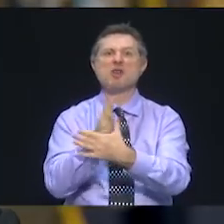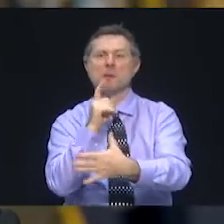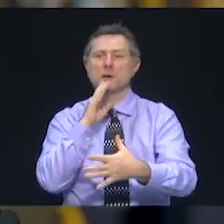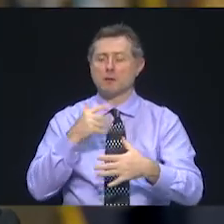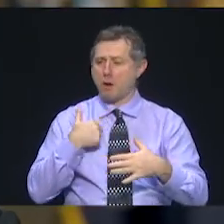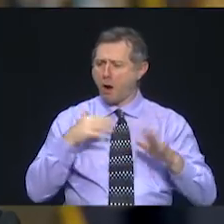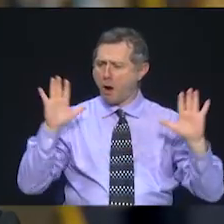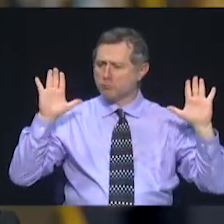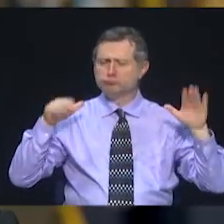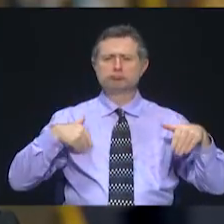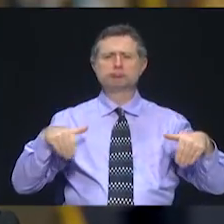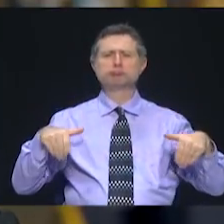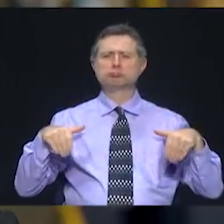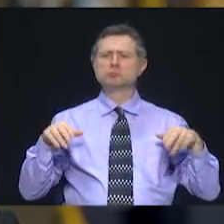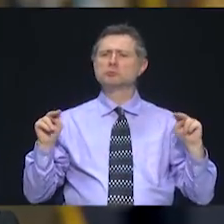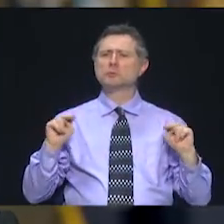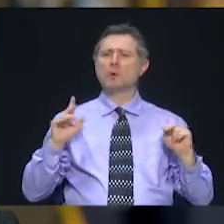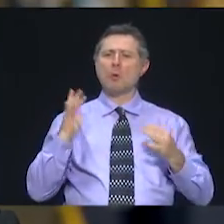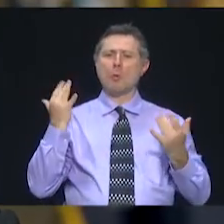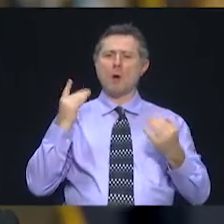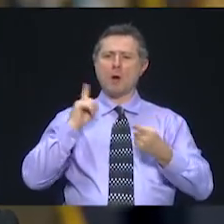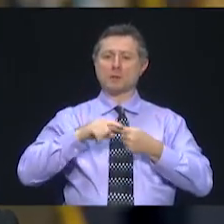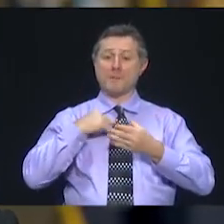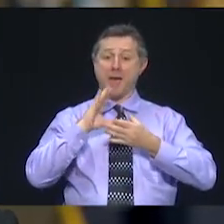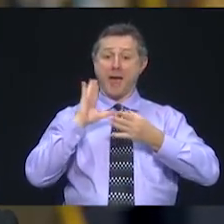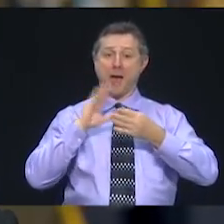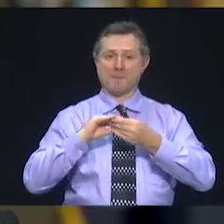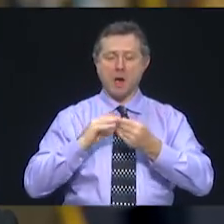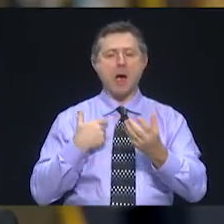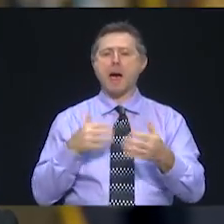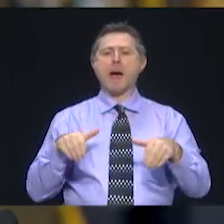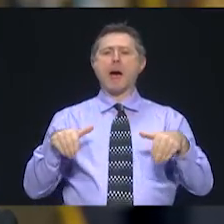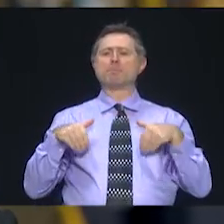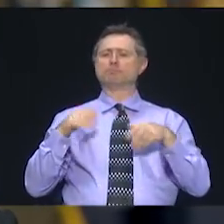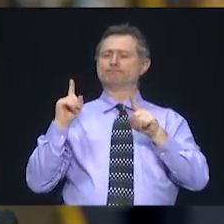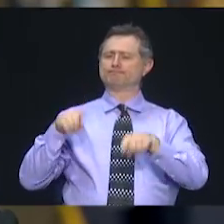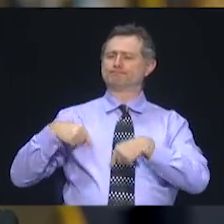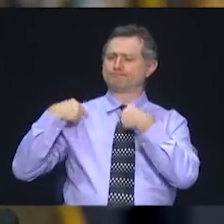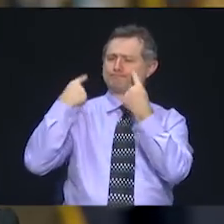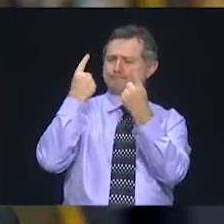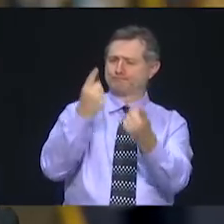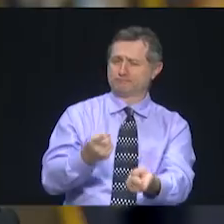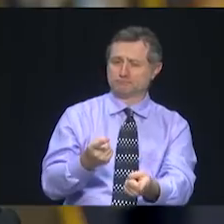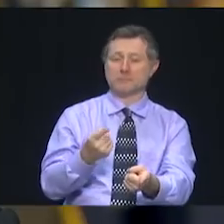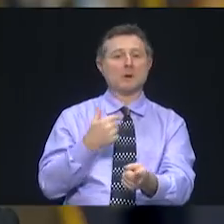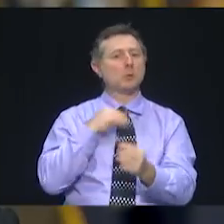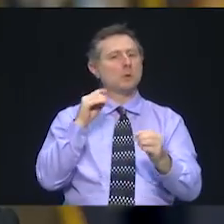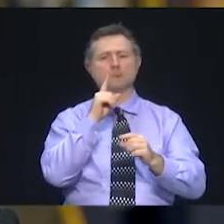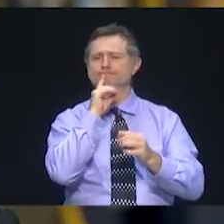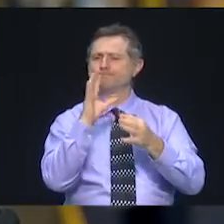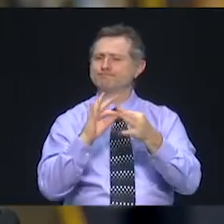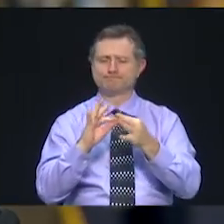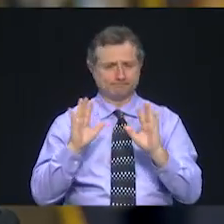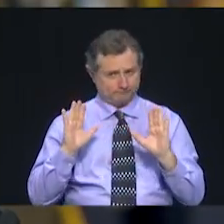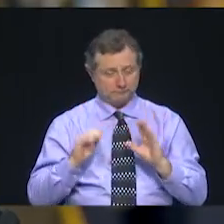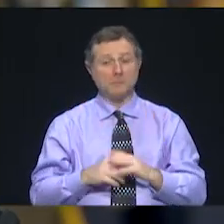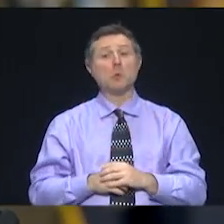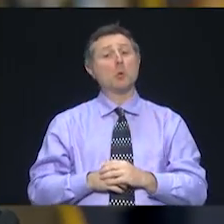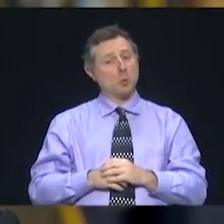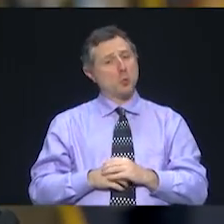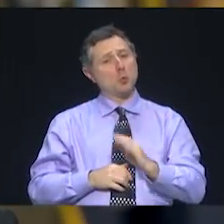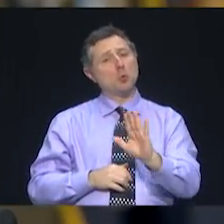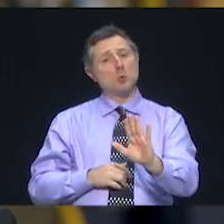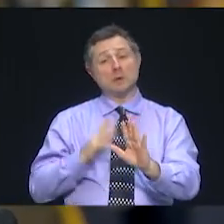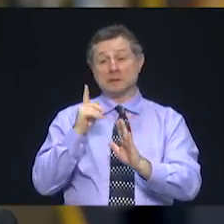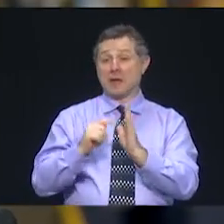I would hold my tongue, and I have, making only limited comments. It has been a hard and a